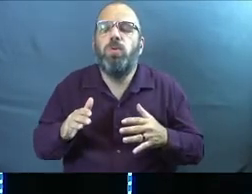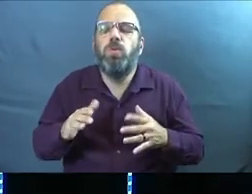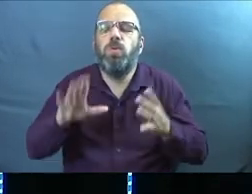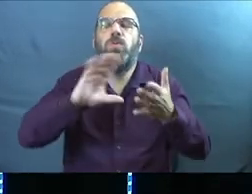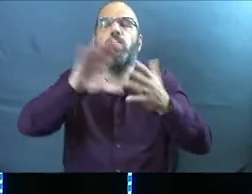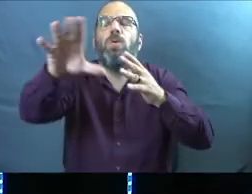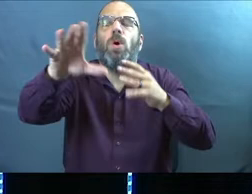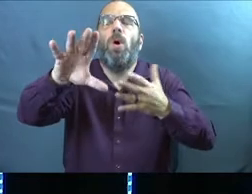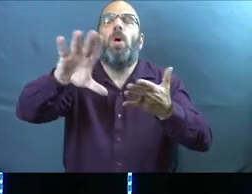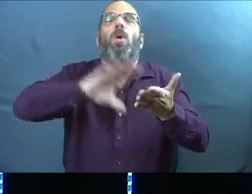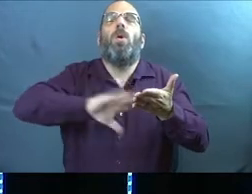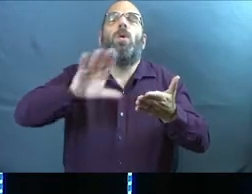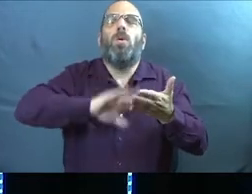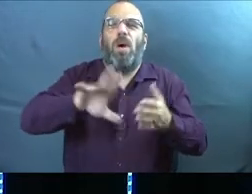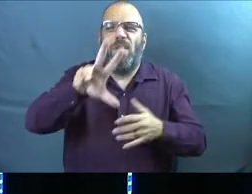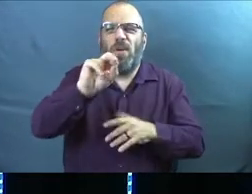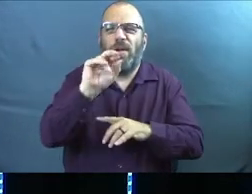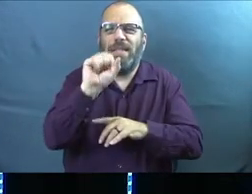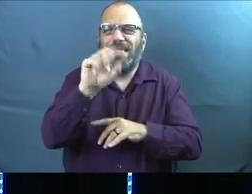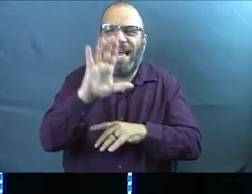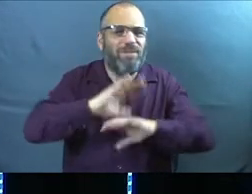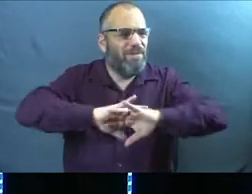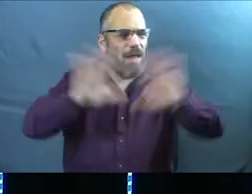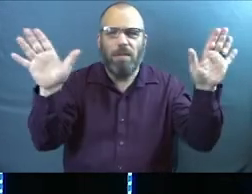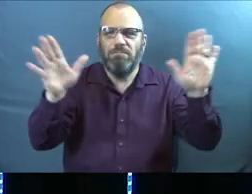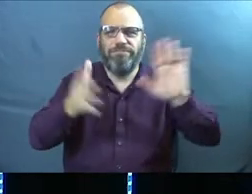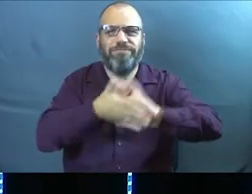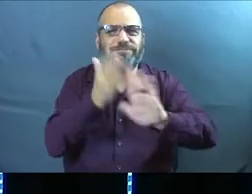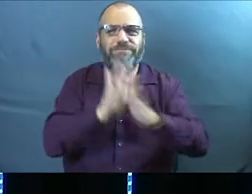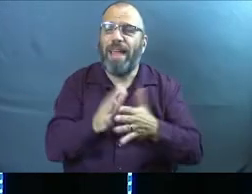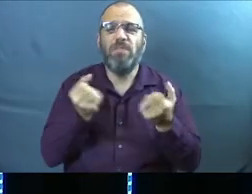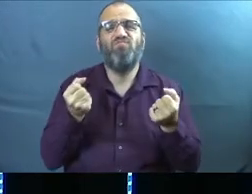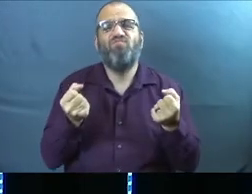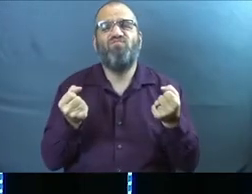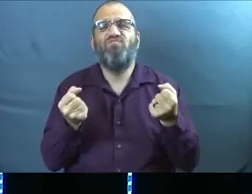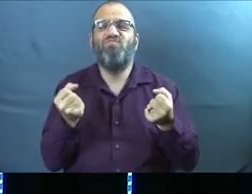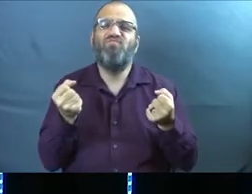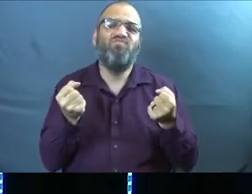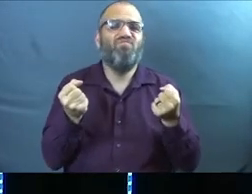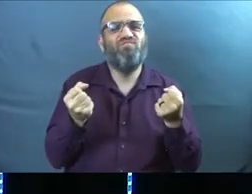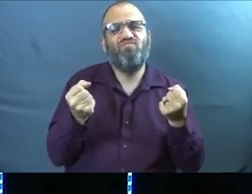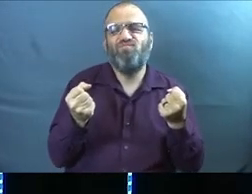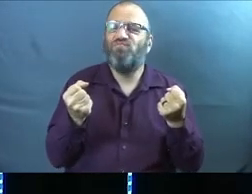his forgiveness. Takes about 30 seconds and done. You get